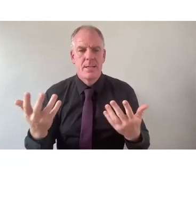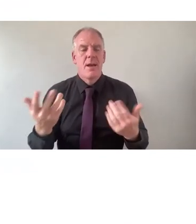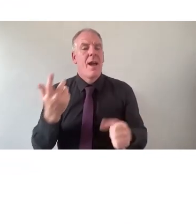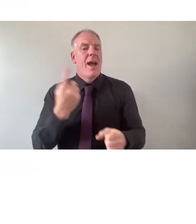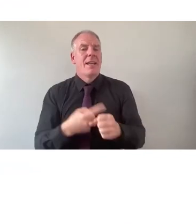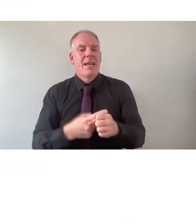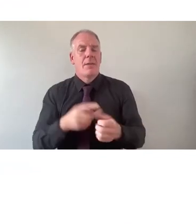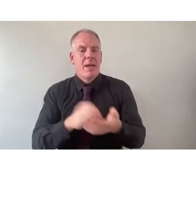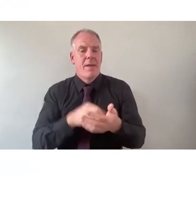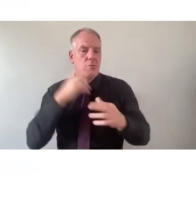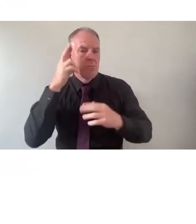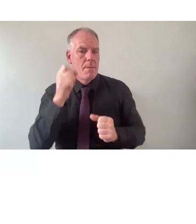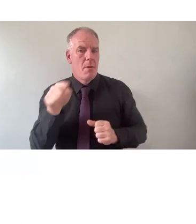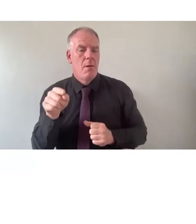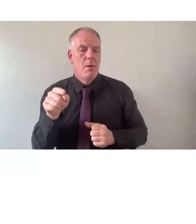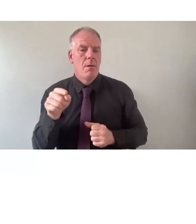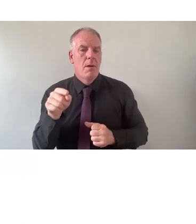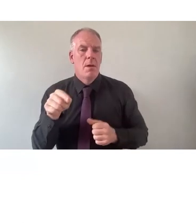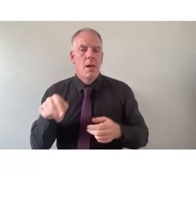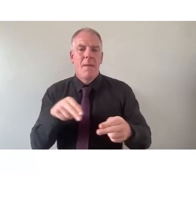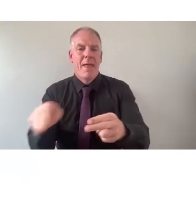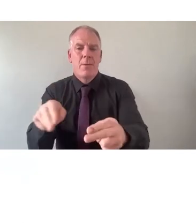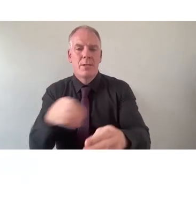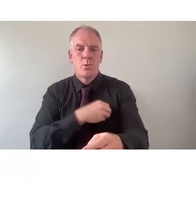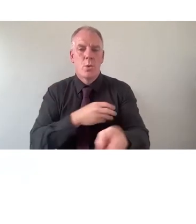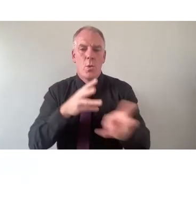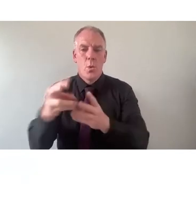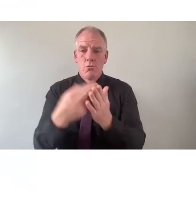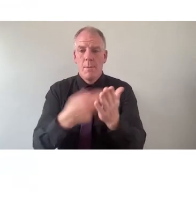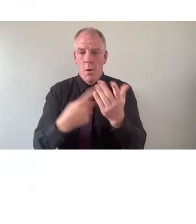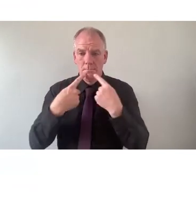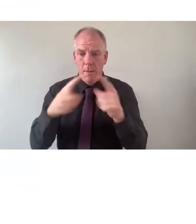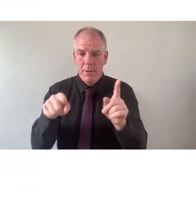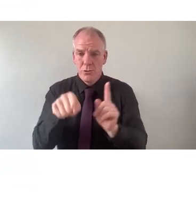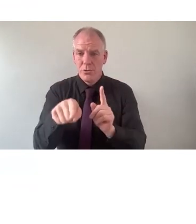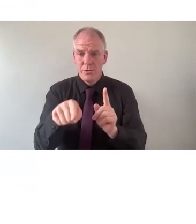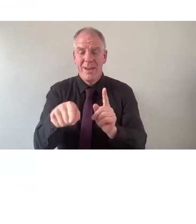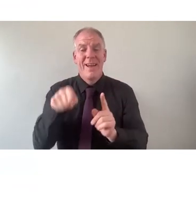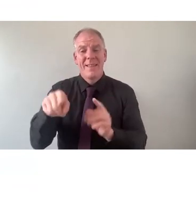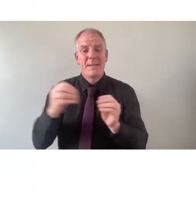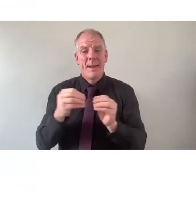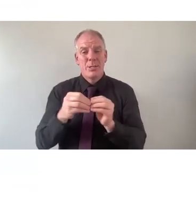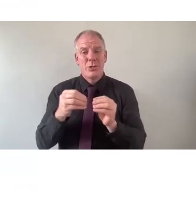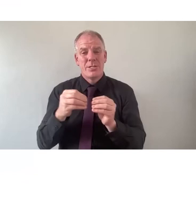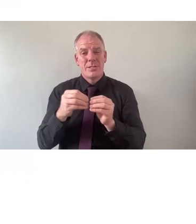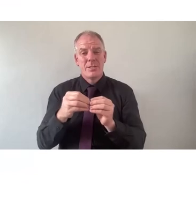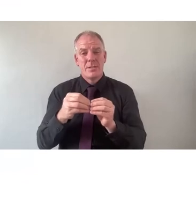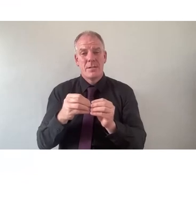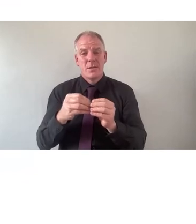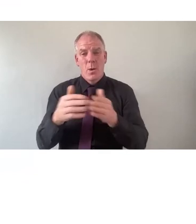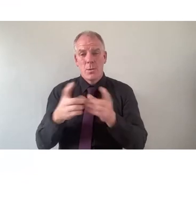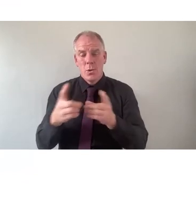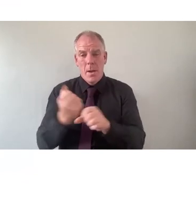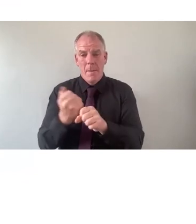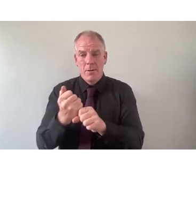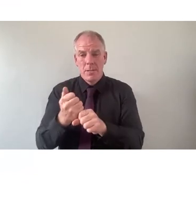also important to say that the Pathways to Work report that was just published actually also refers to this. And in this report,